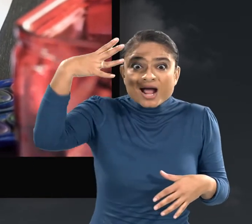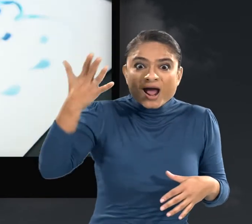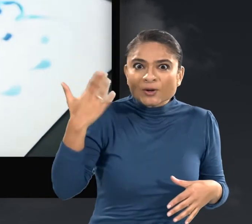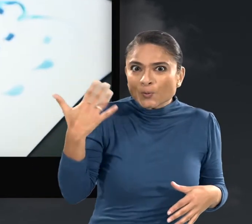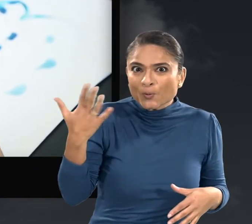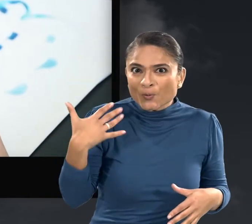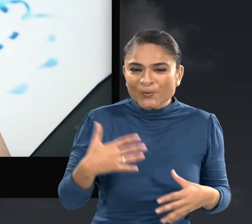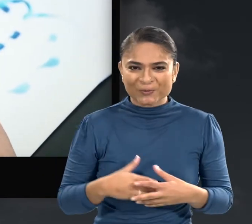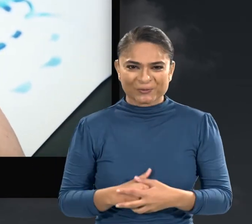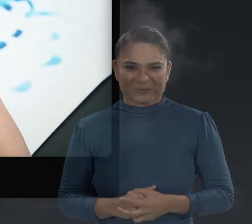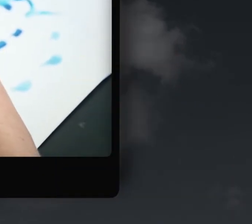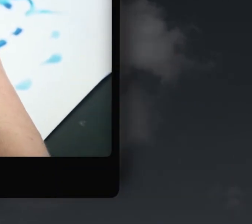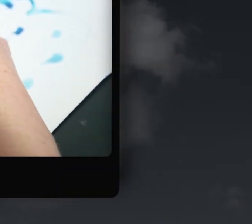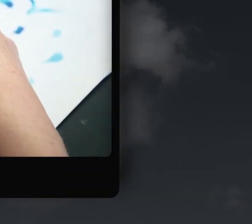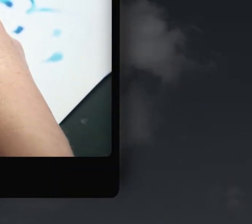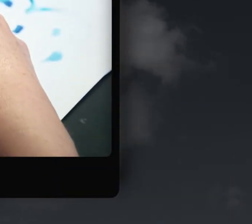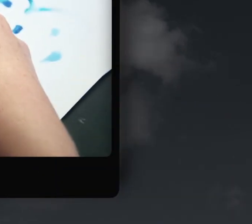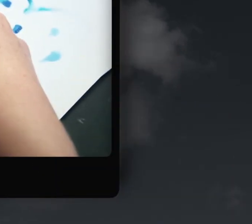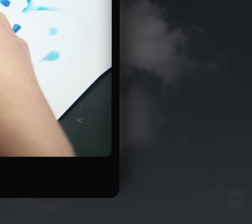cool.